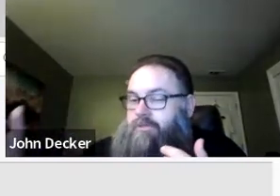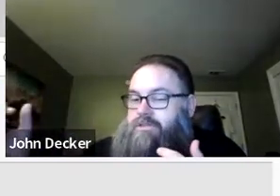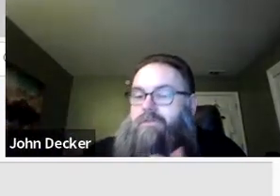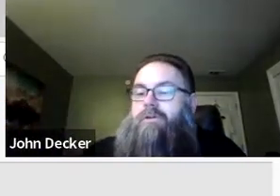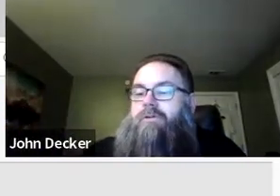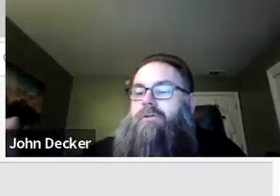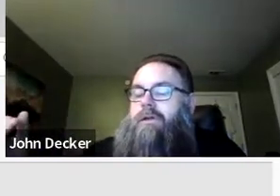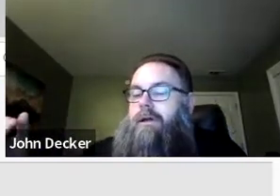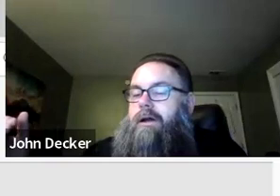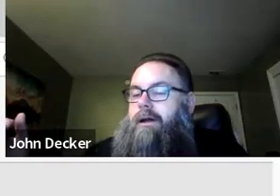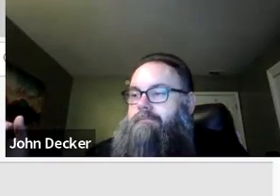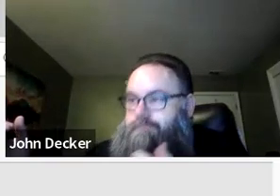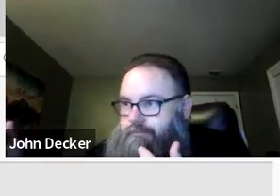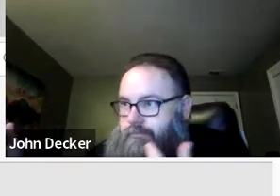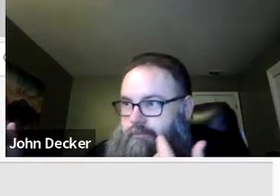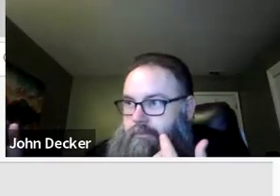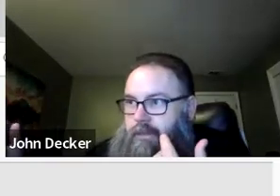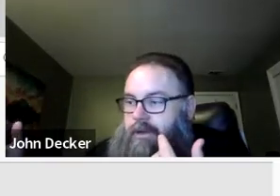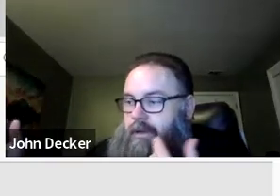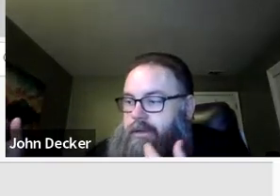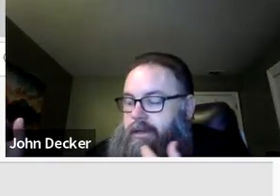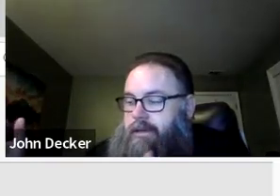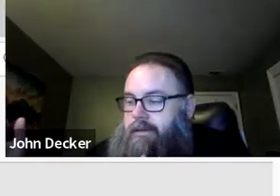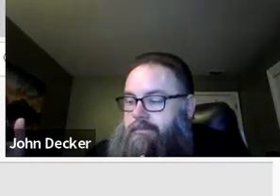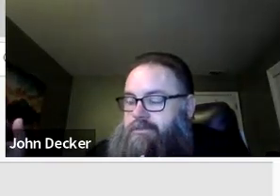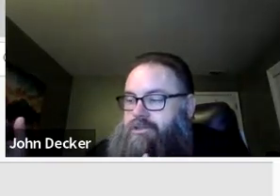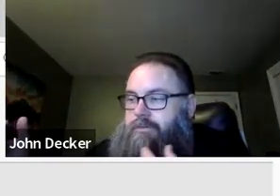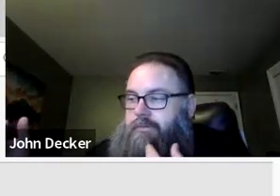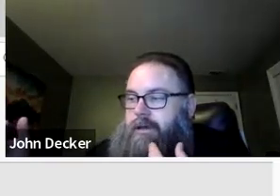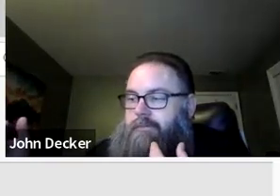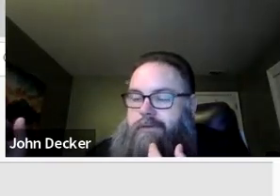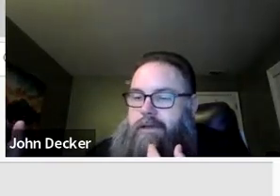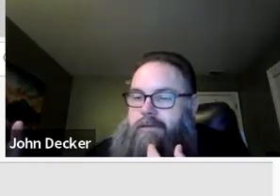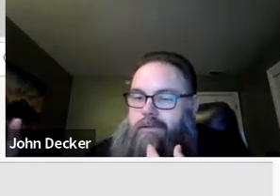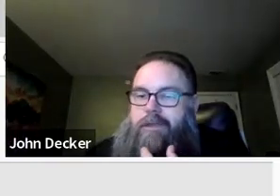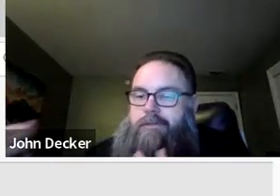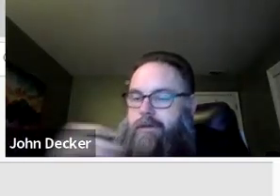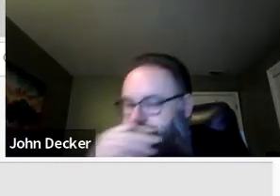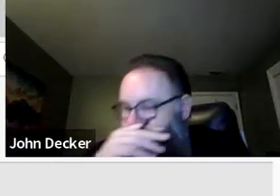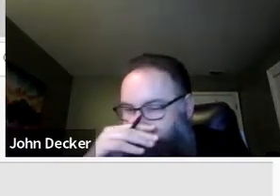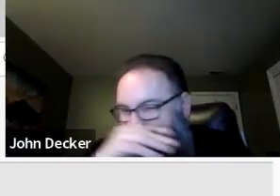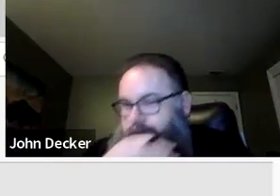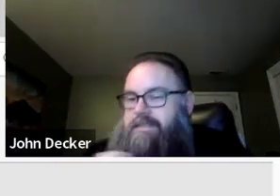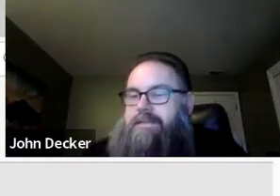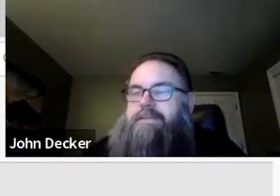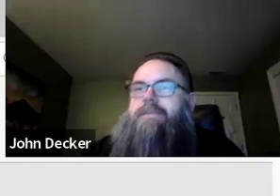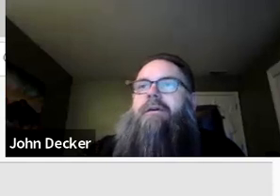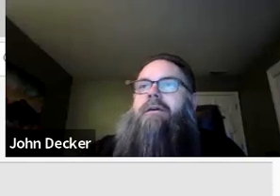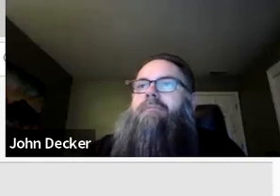only goes through June of 30th of